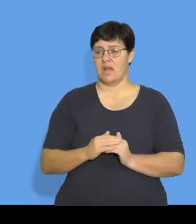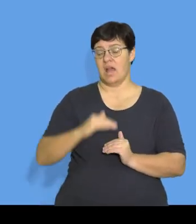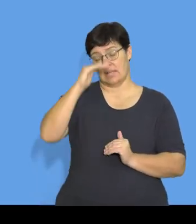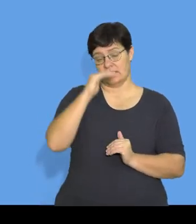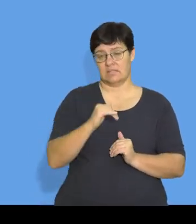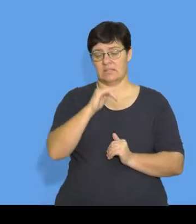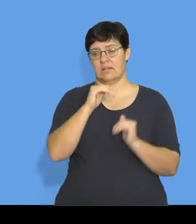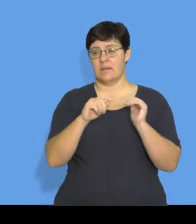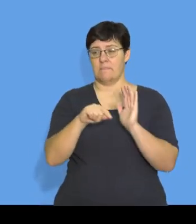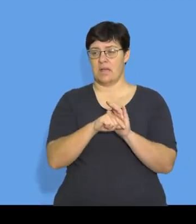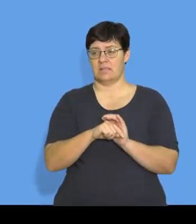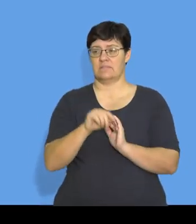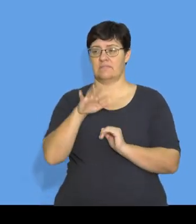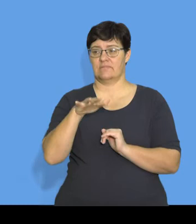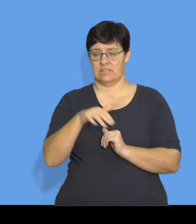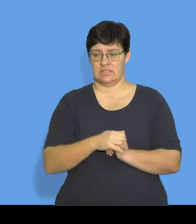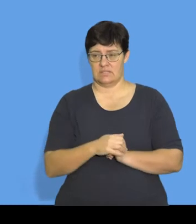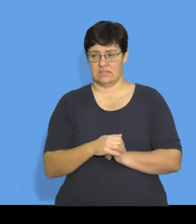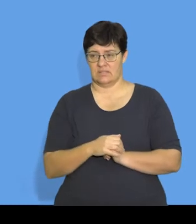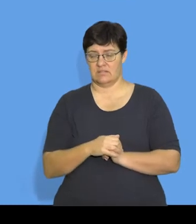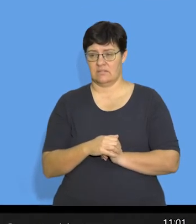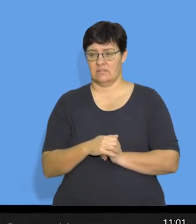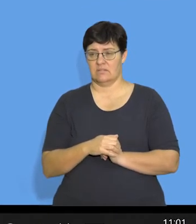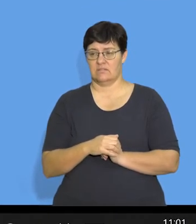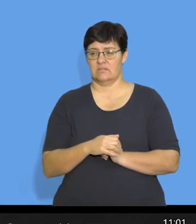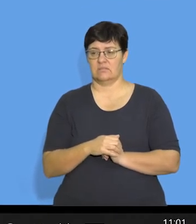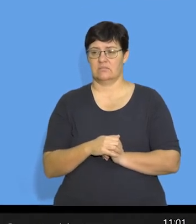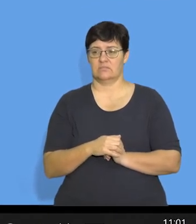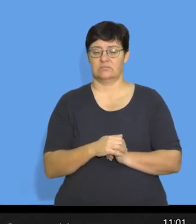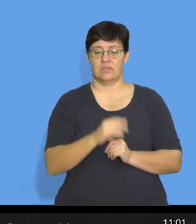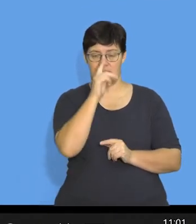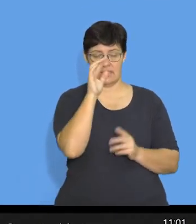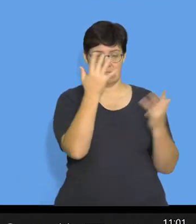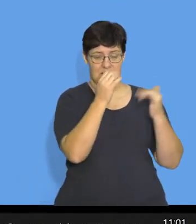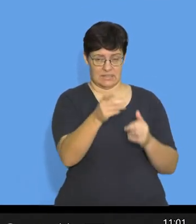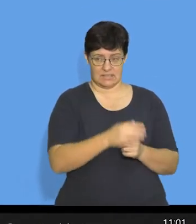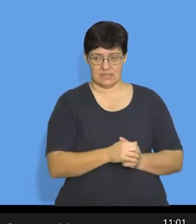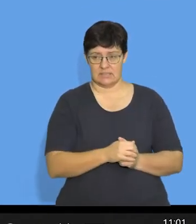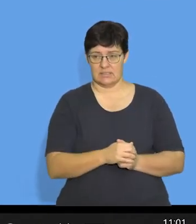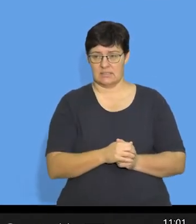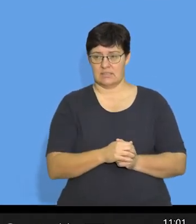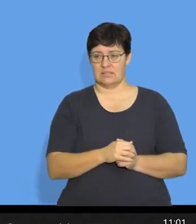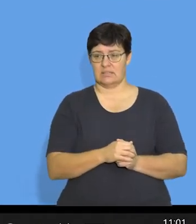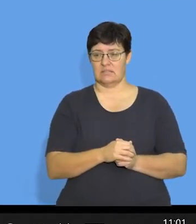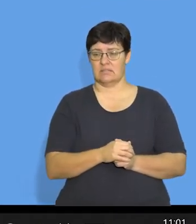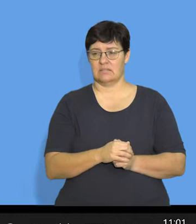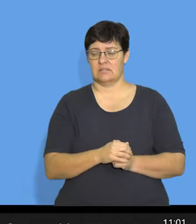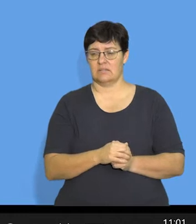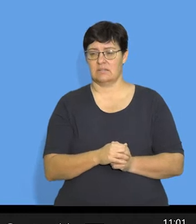minus 15. Okay, so we need our calculators, and we're going to